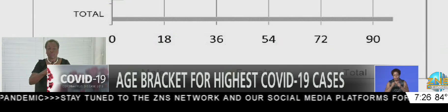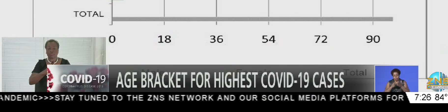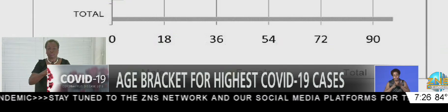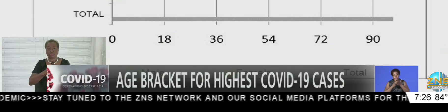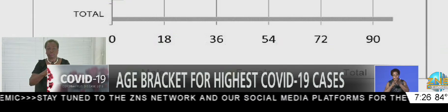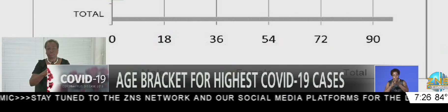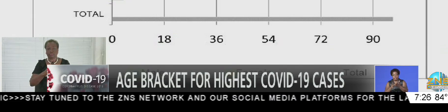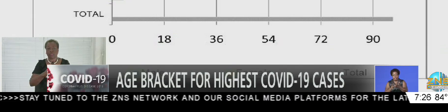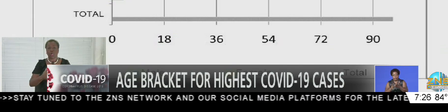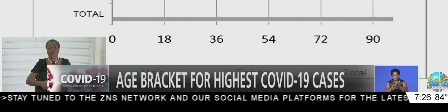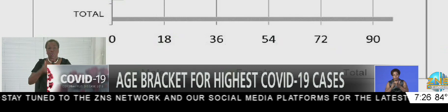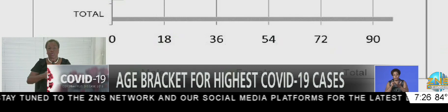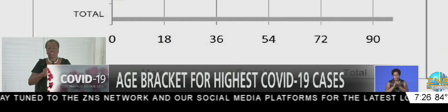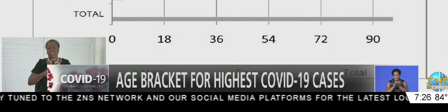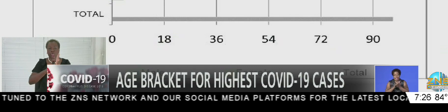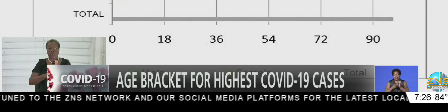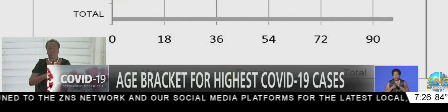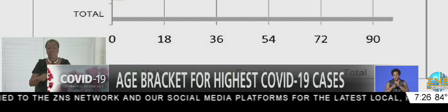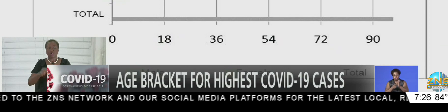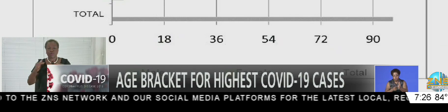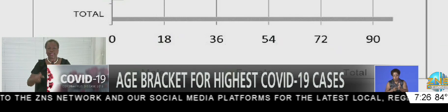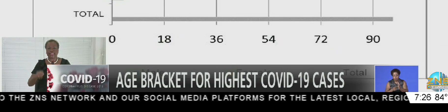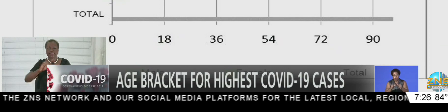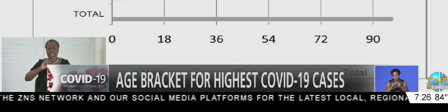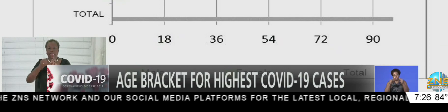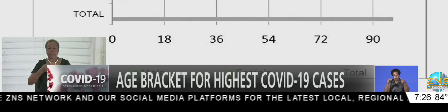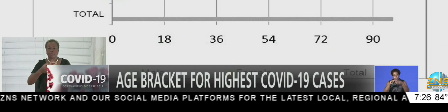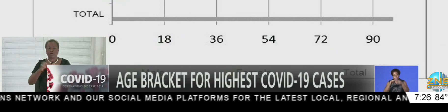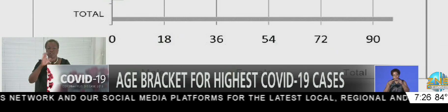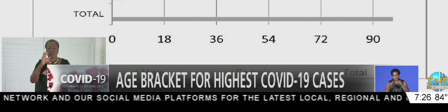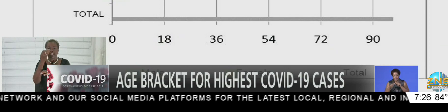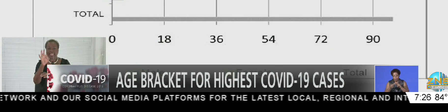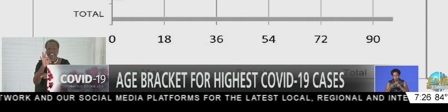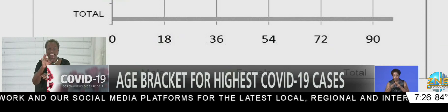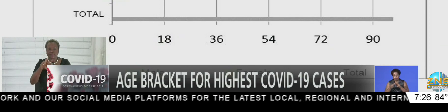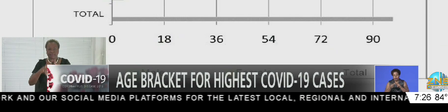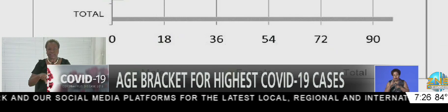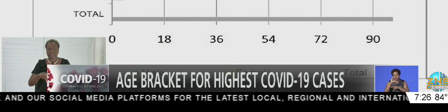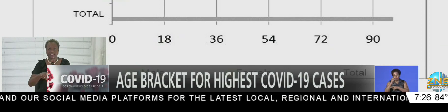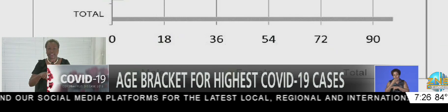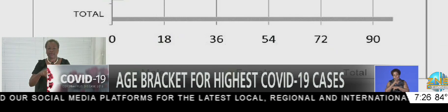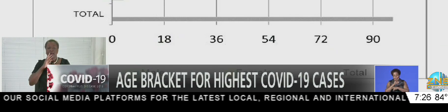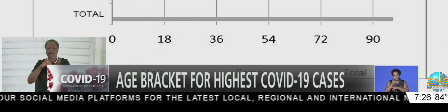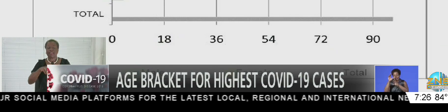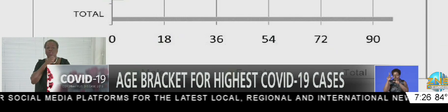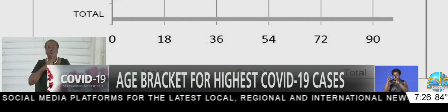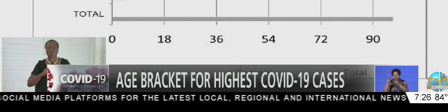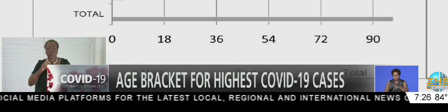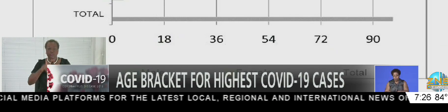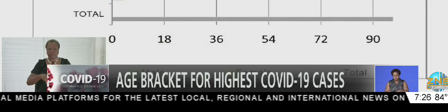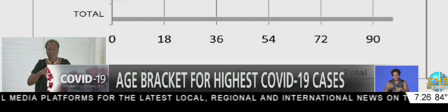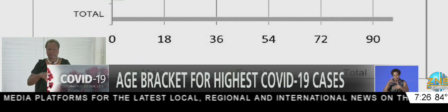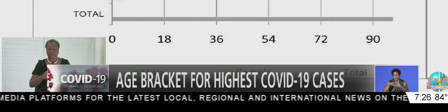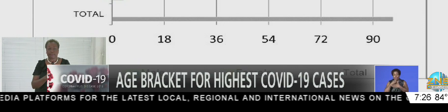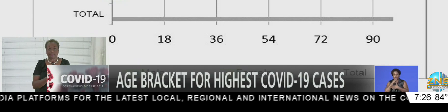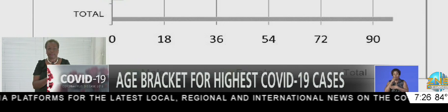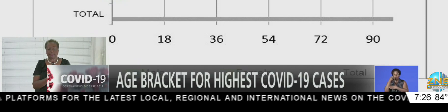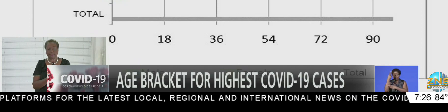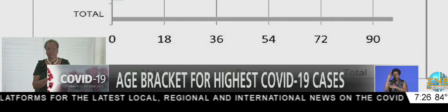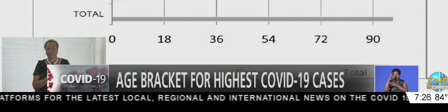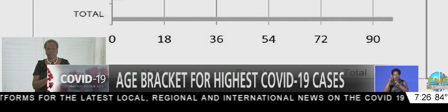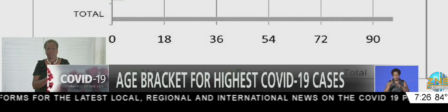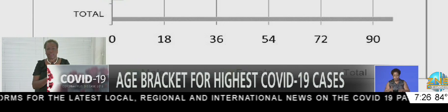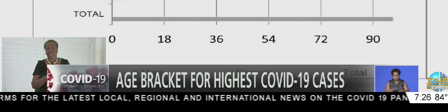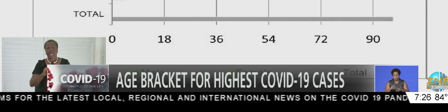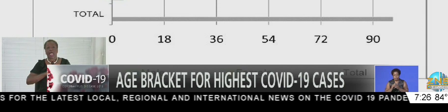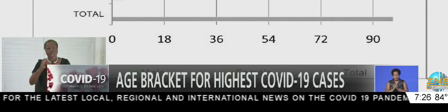presentation, which show that the greatest number of COVID-19 cases are in the elderly.